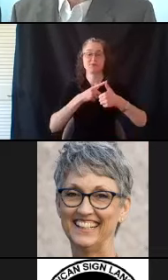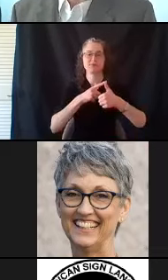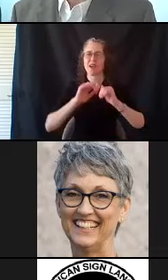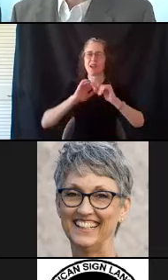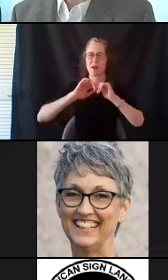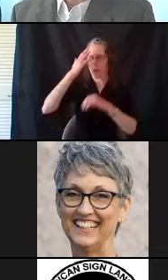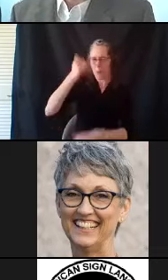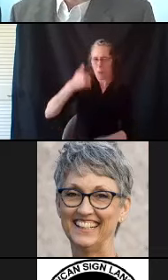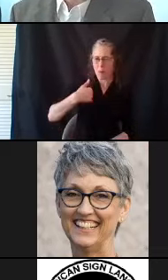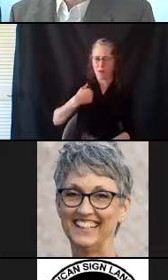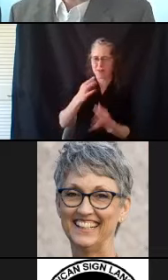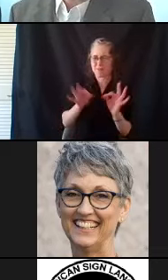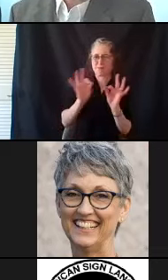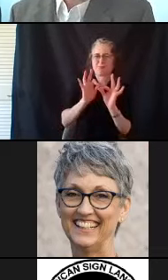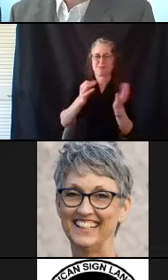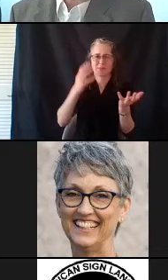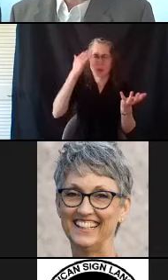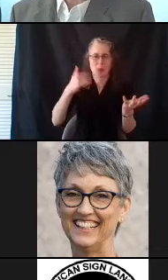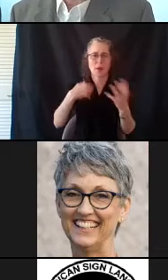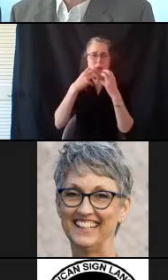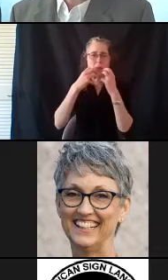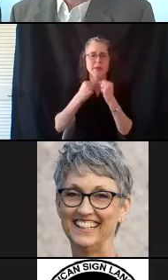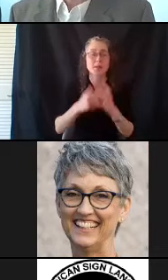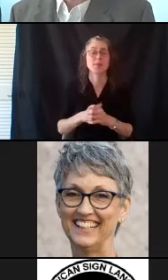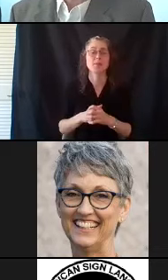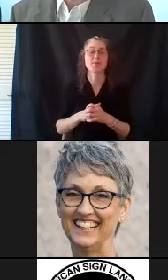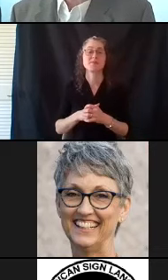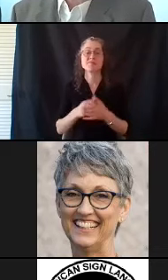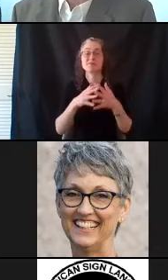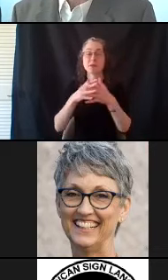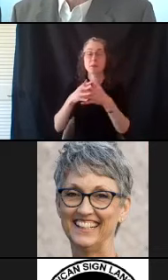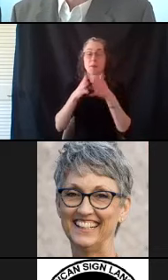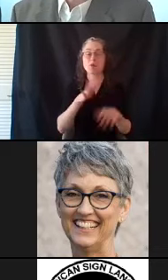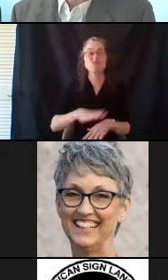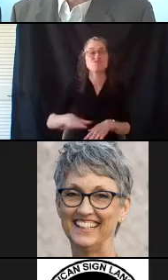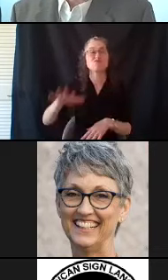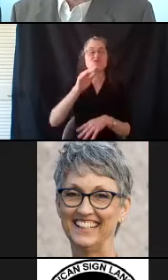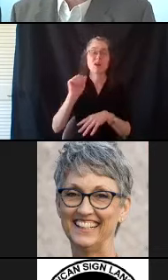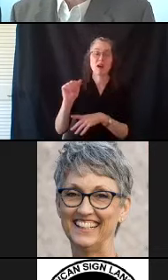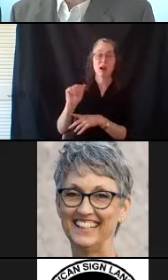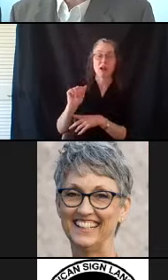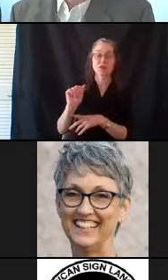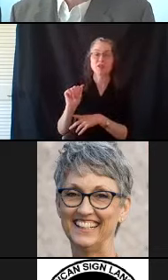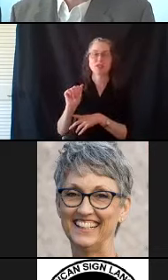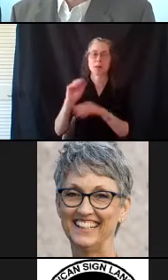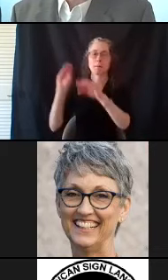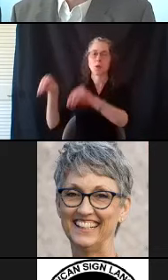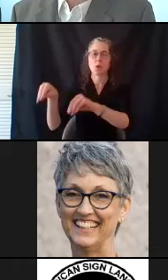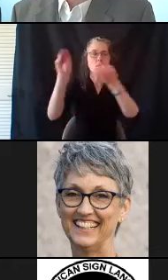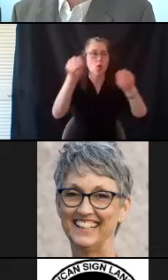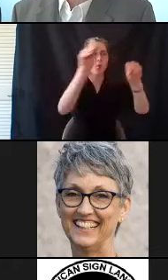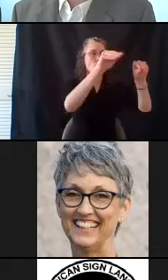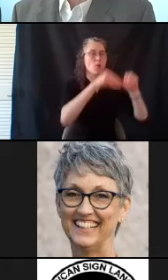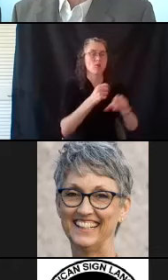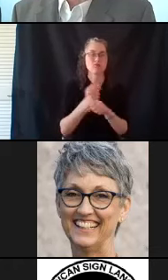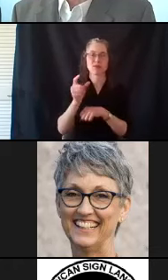Right now, Americans move every 7 years on average. And current homes that